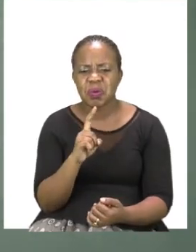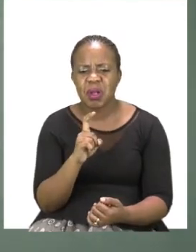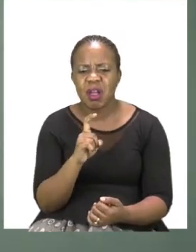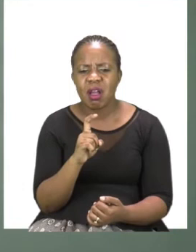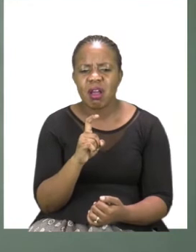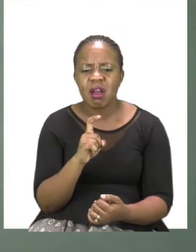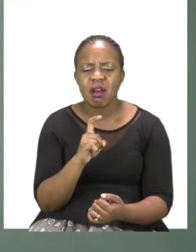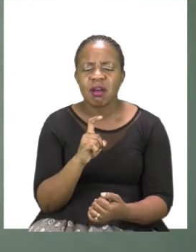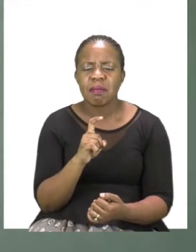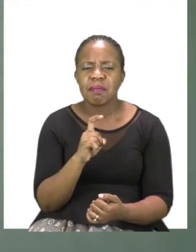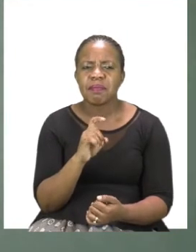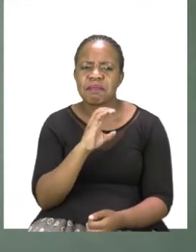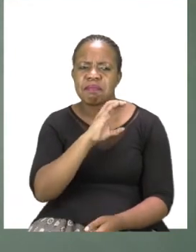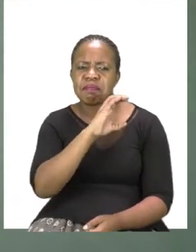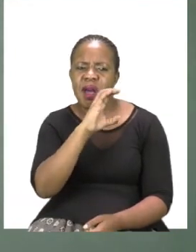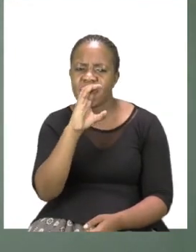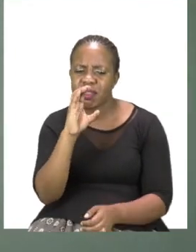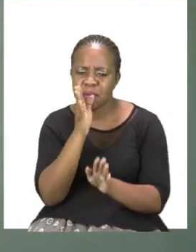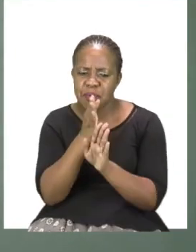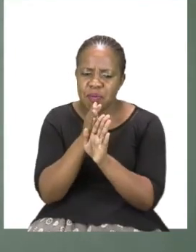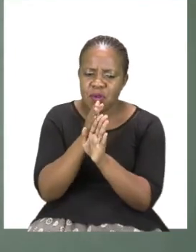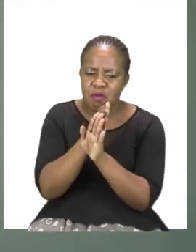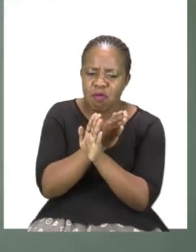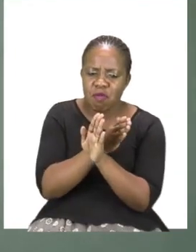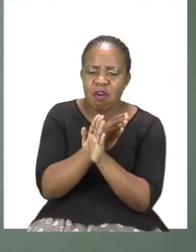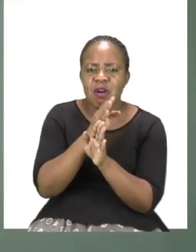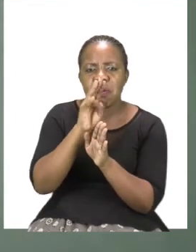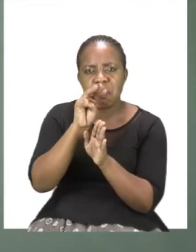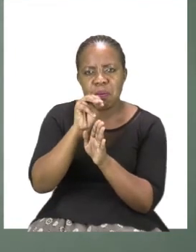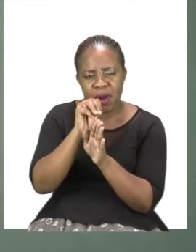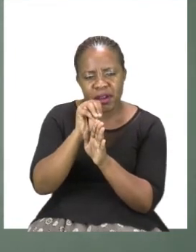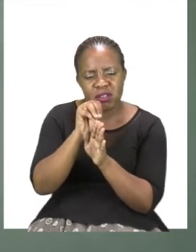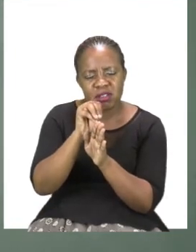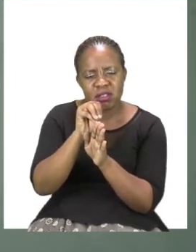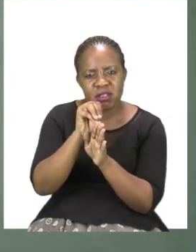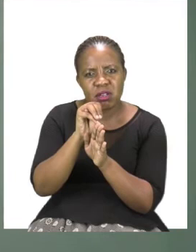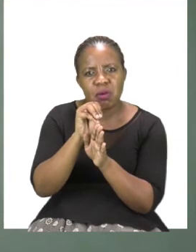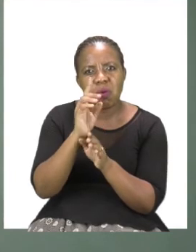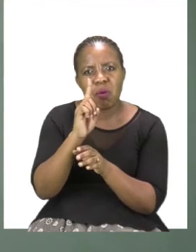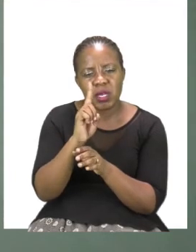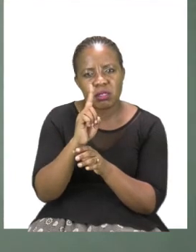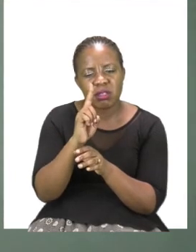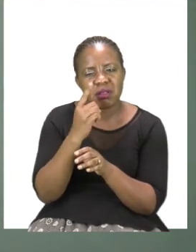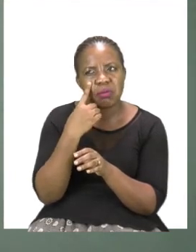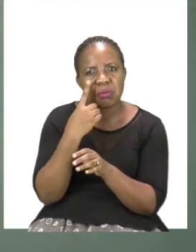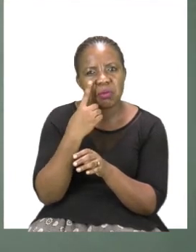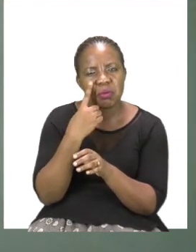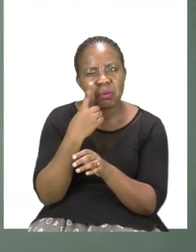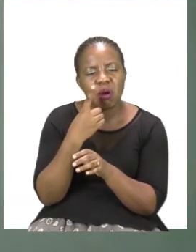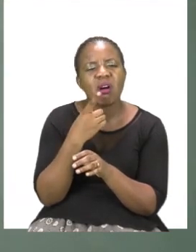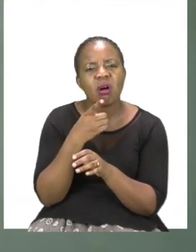saying, what is the month before March? Now, if you noticed, the month before March